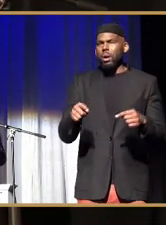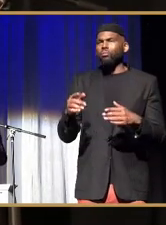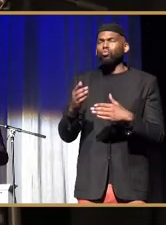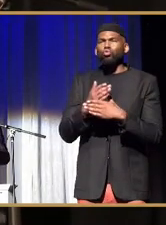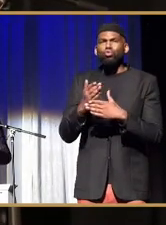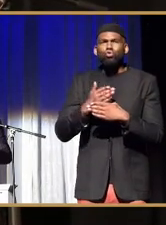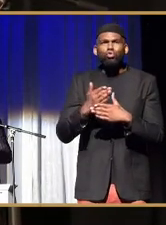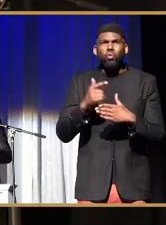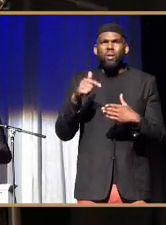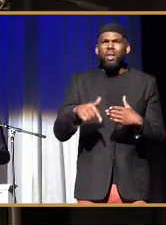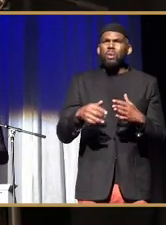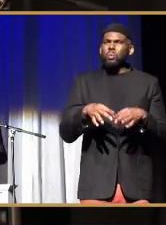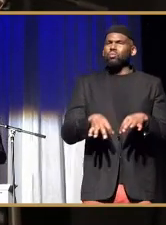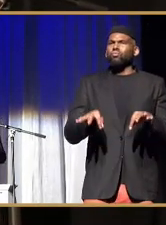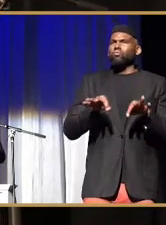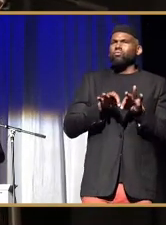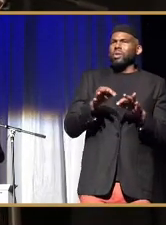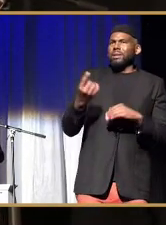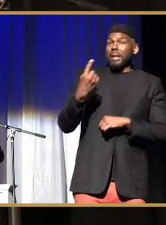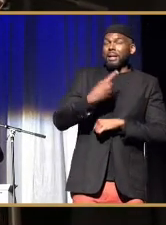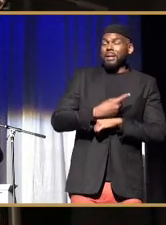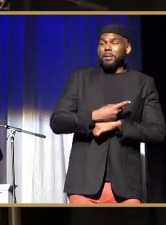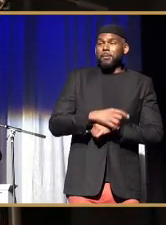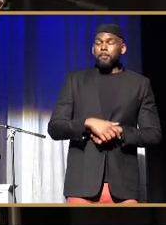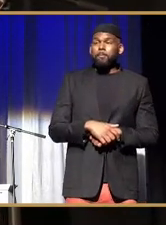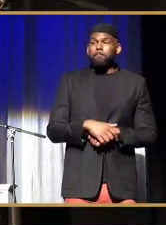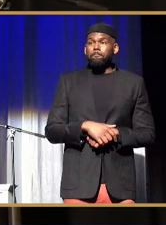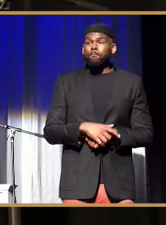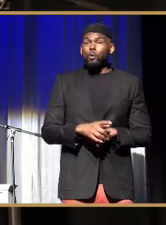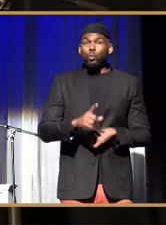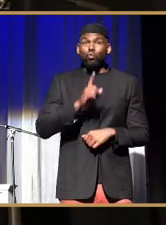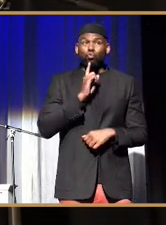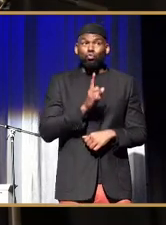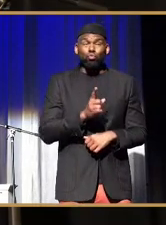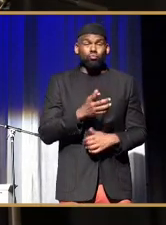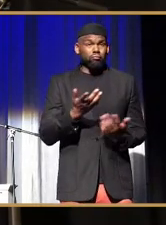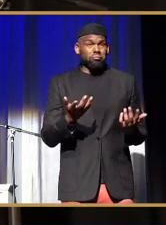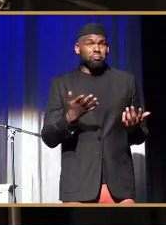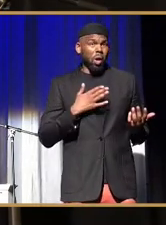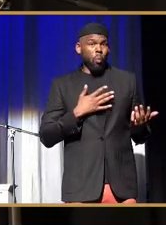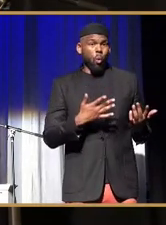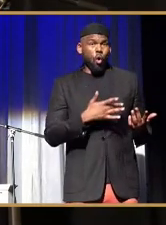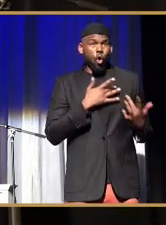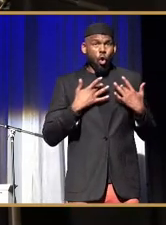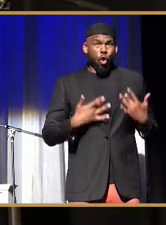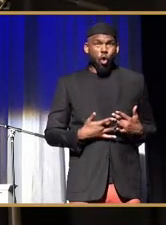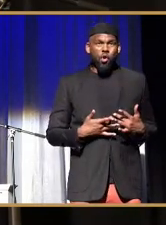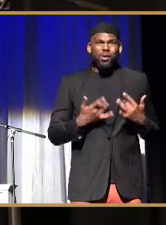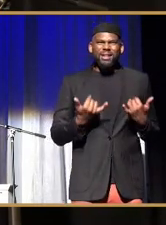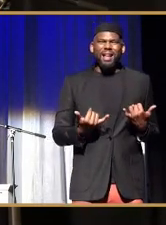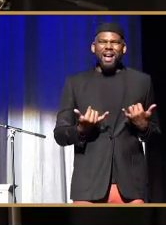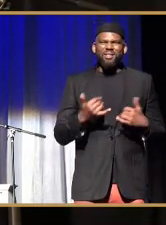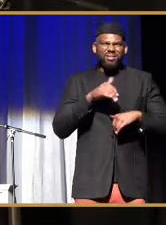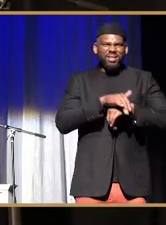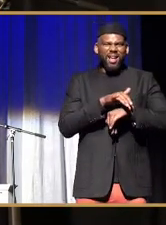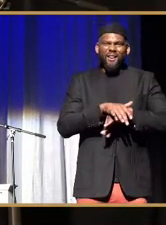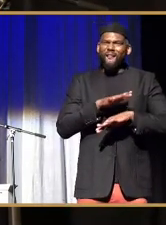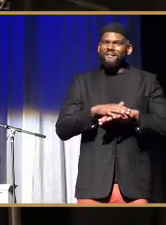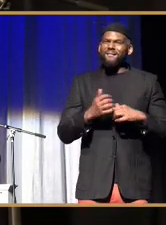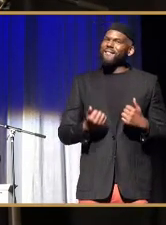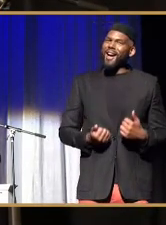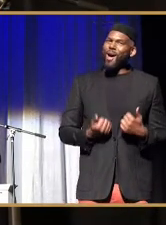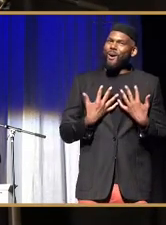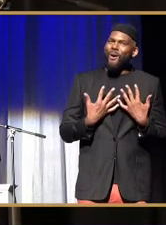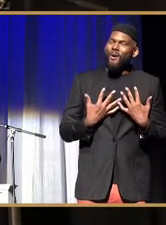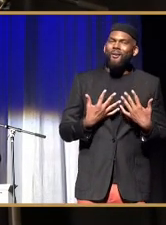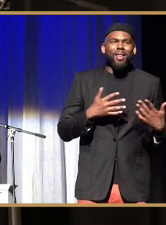share on this auspicious occasion. It is true that our hearts have been lit on fire tonight. We've been